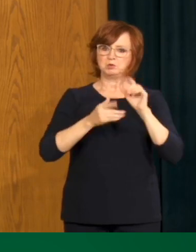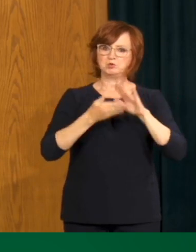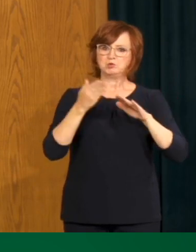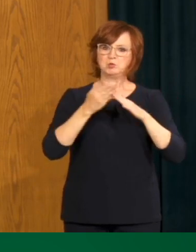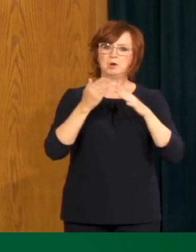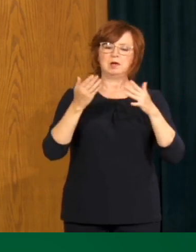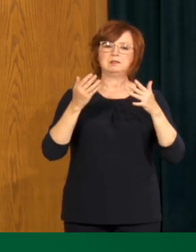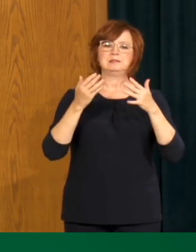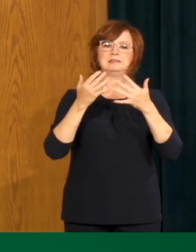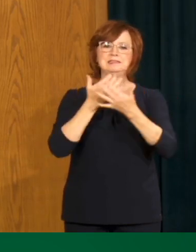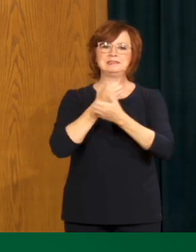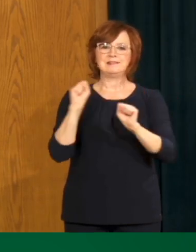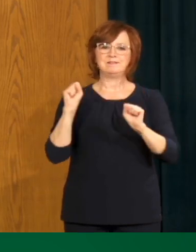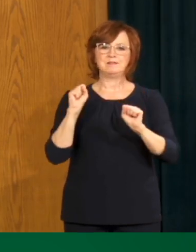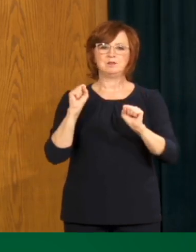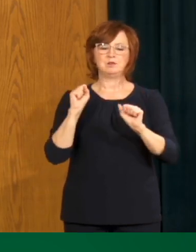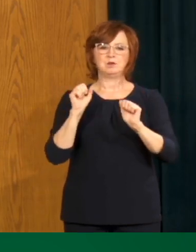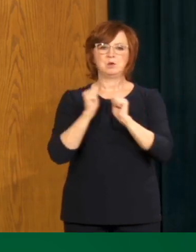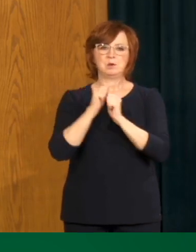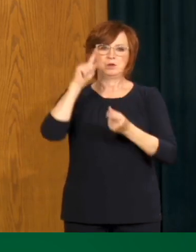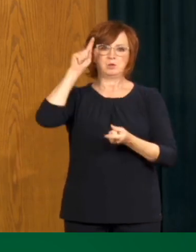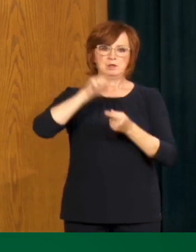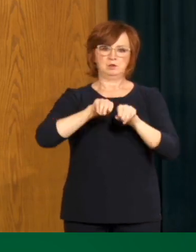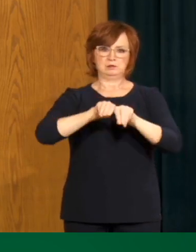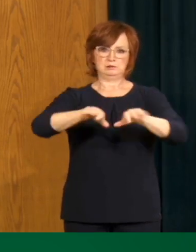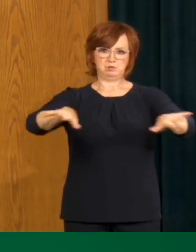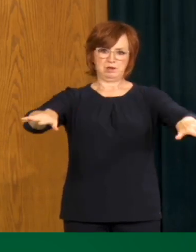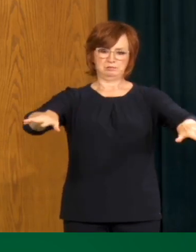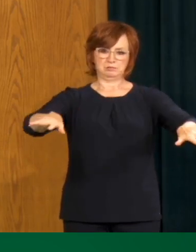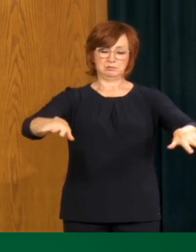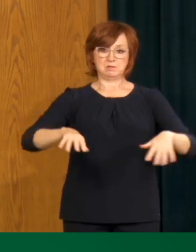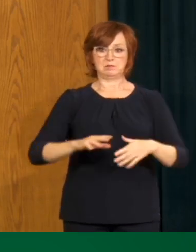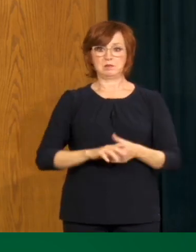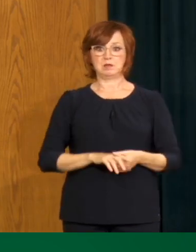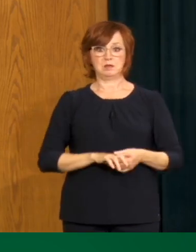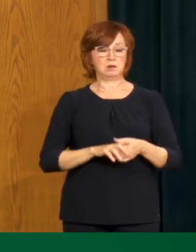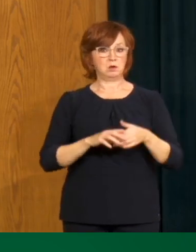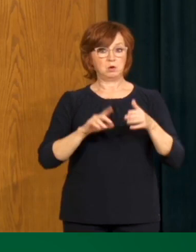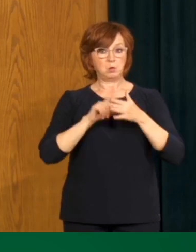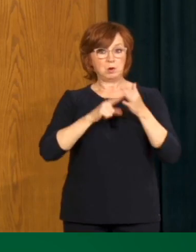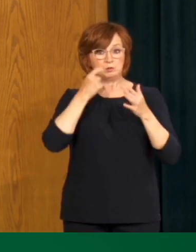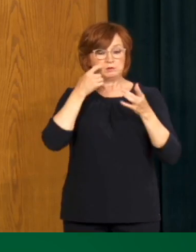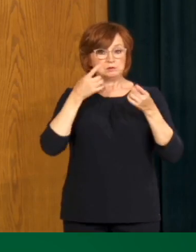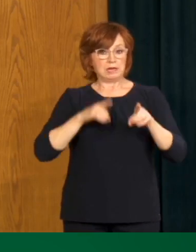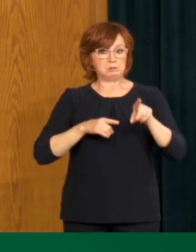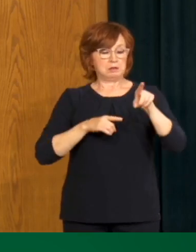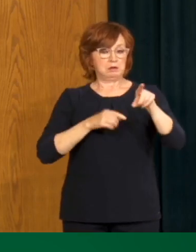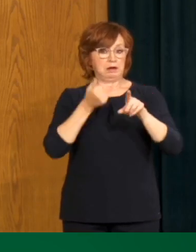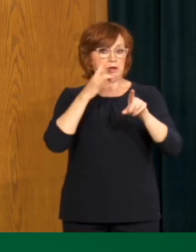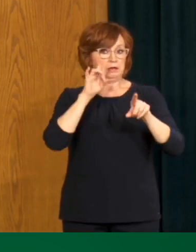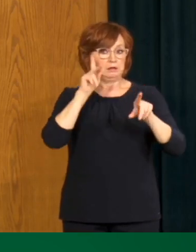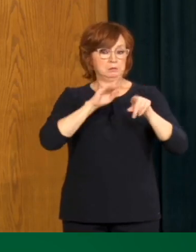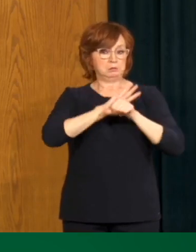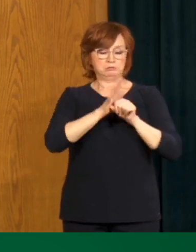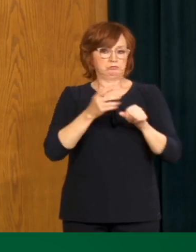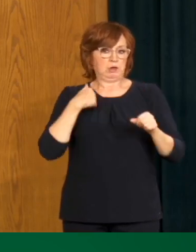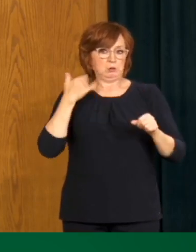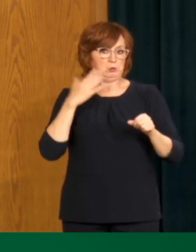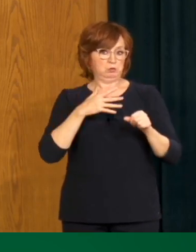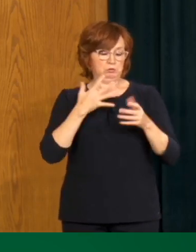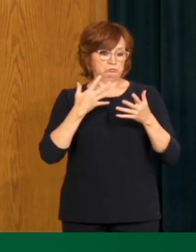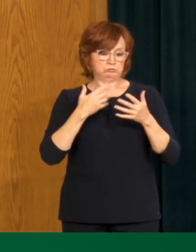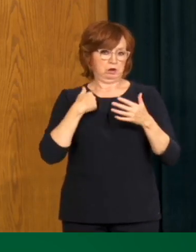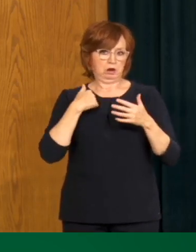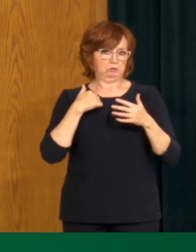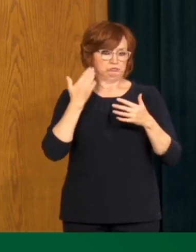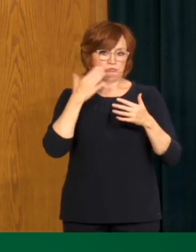gathering. I don't know if that's all the case in the spread that occurred here, but we are confident that we're well into our testing and